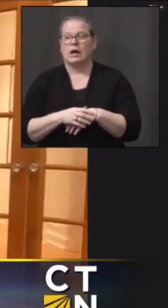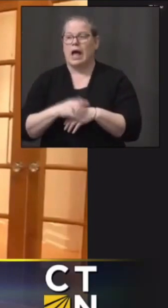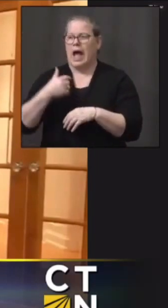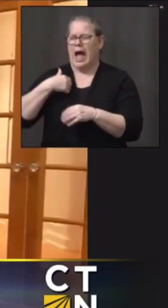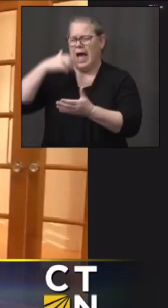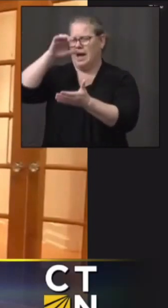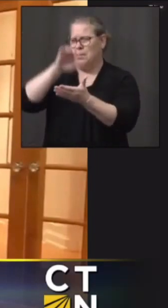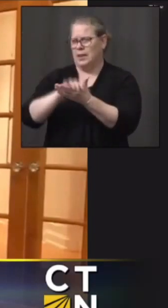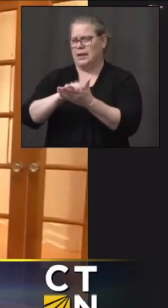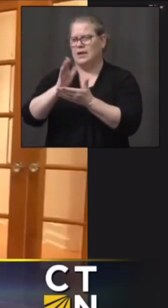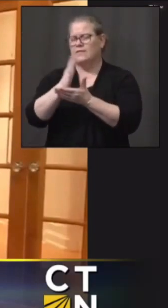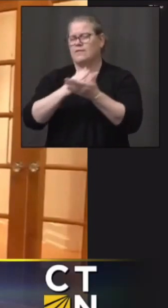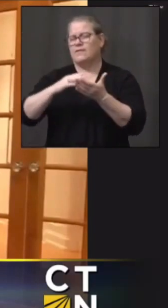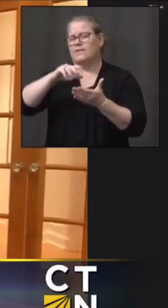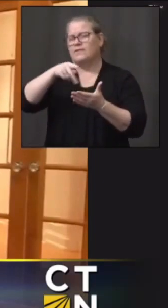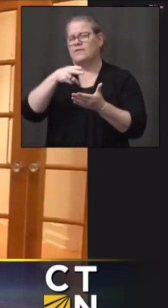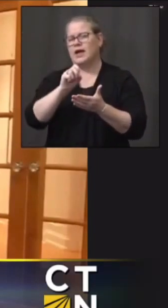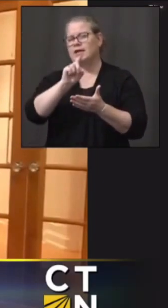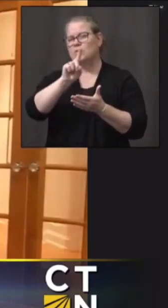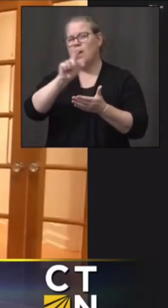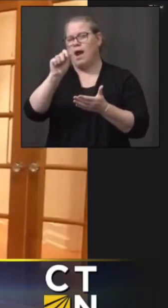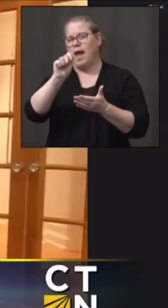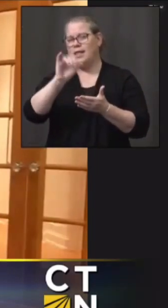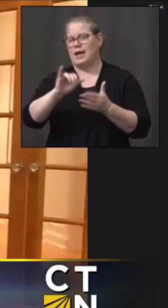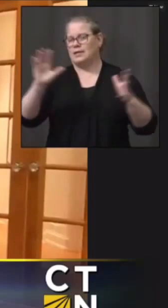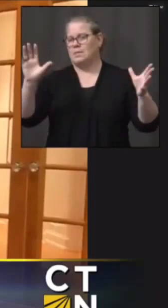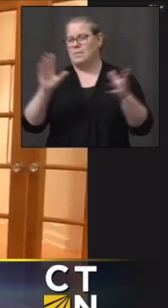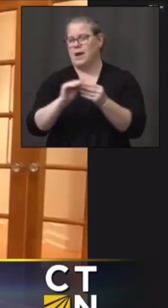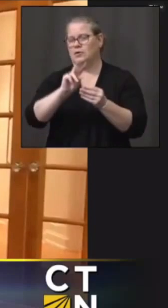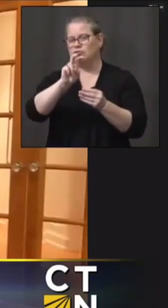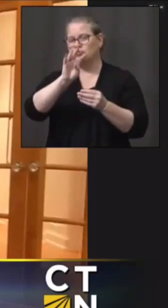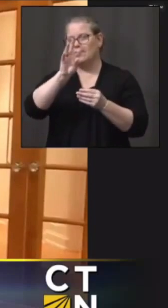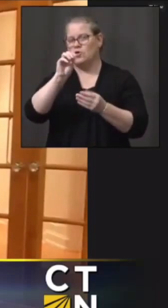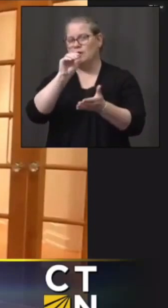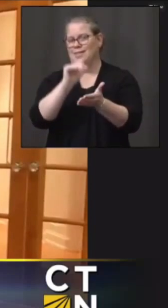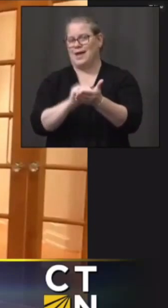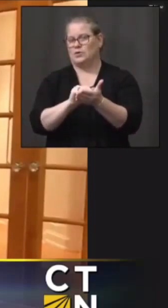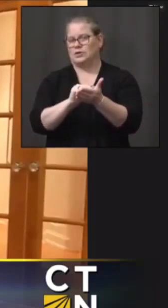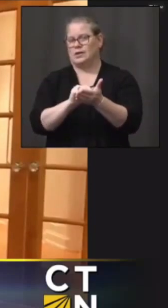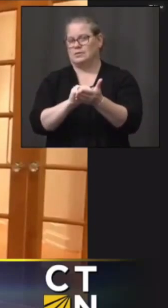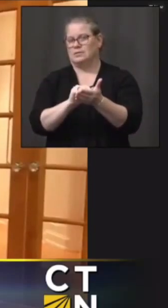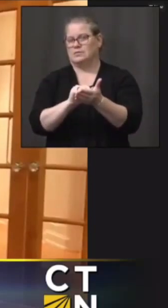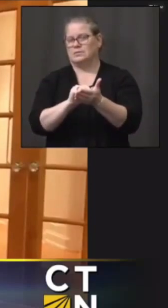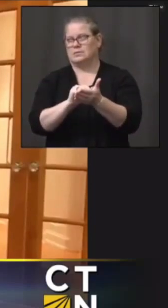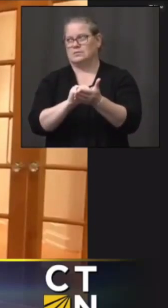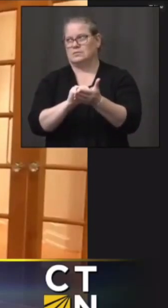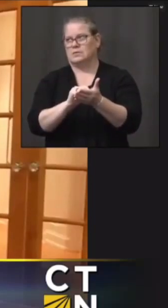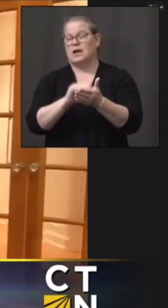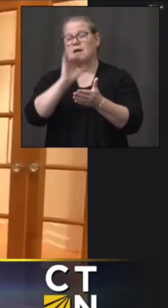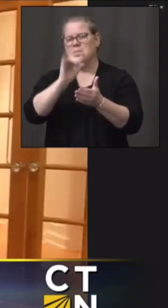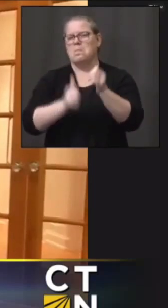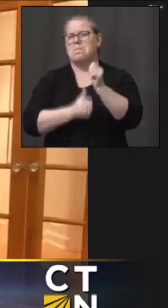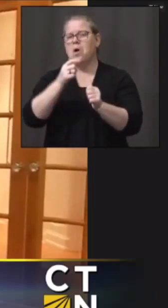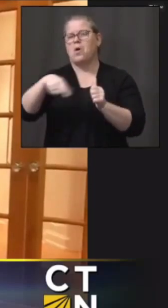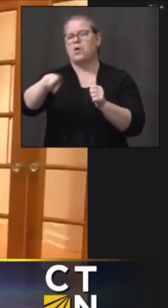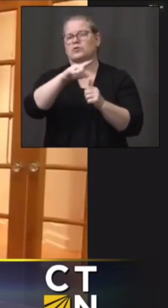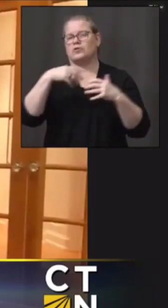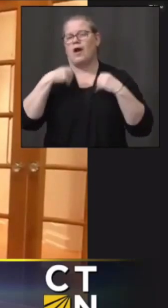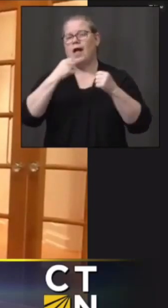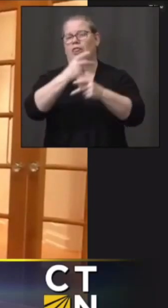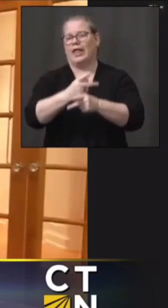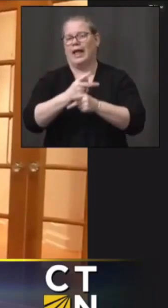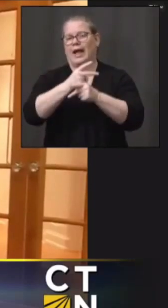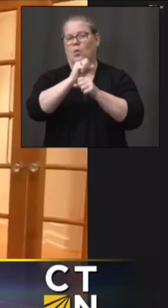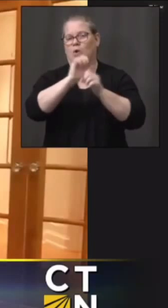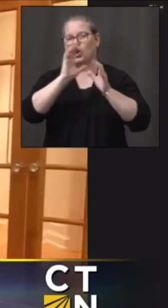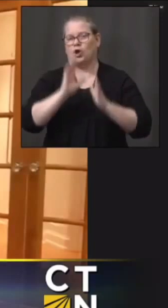in phase 1A across those populations, the majority of whom are in our healthcare workforce. So by the end of January, we